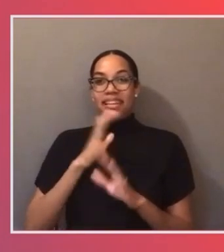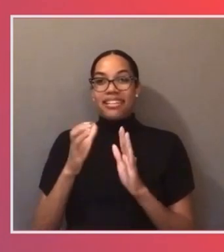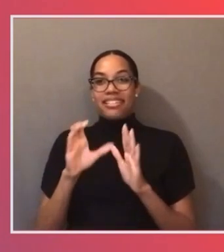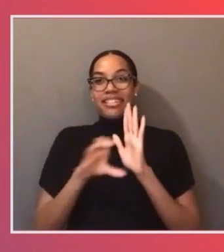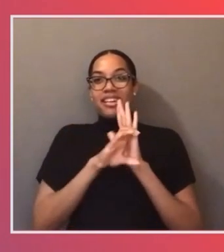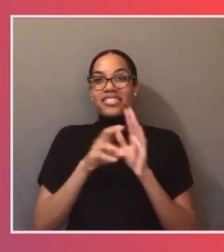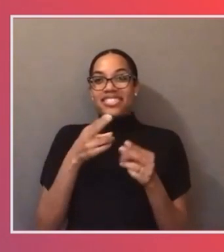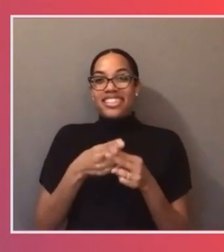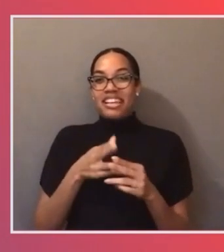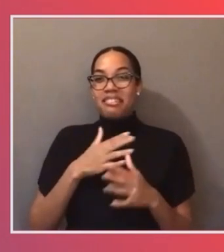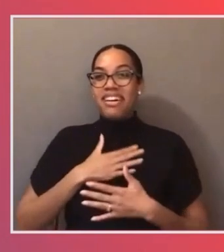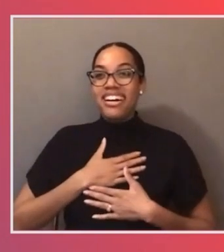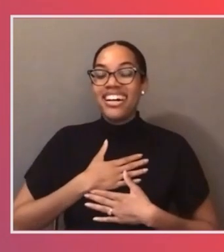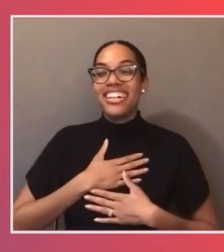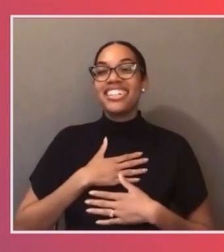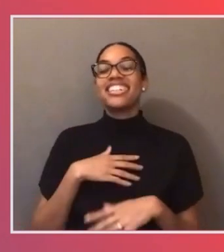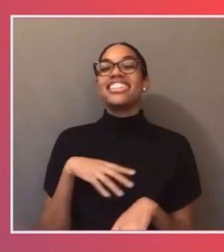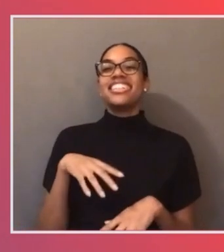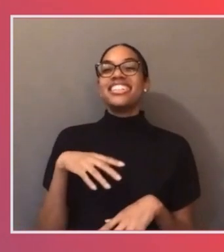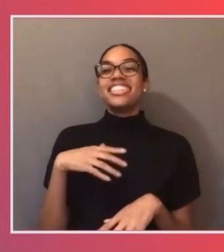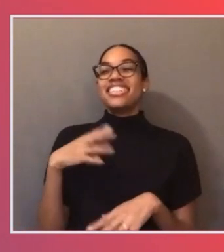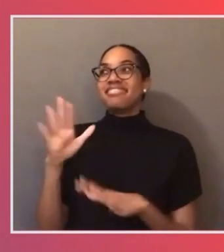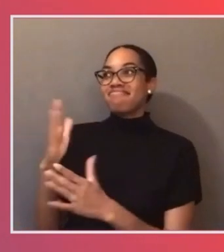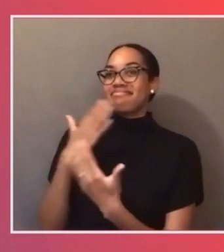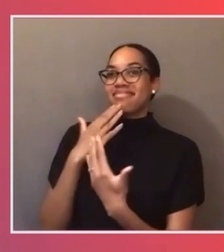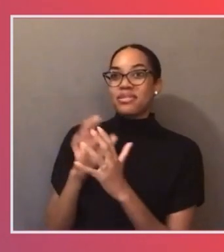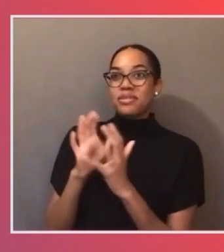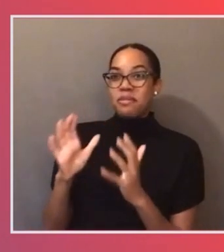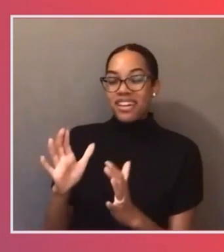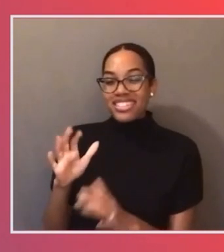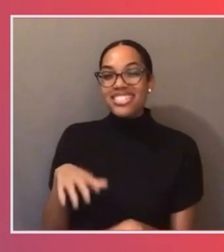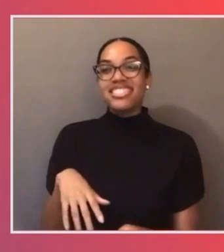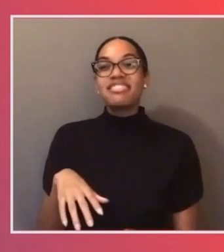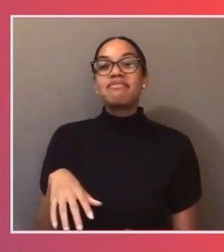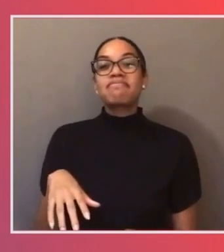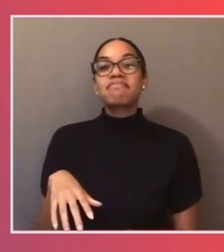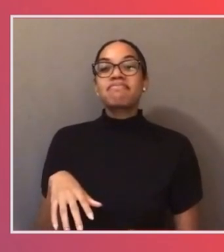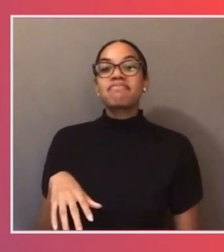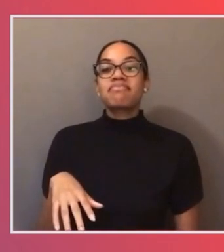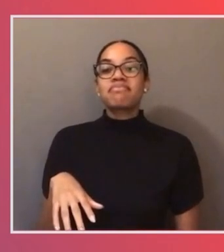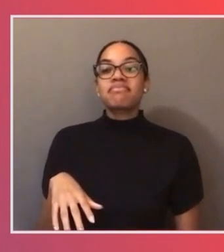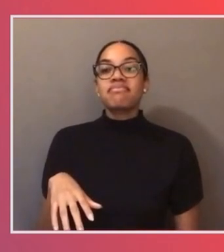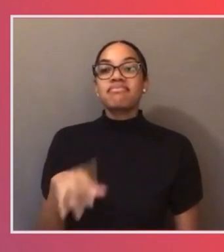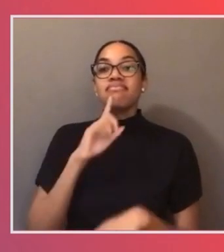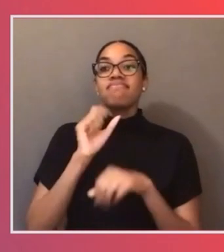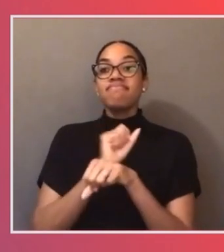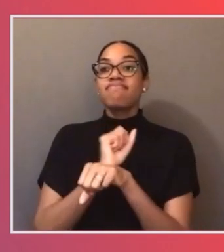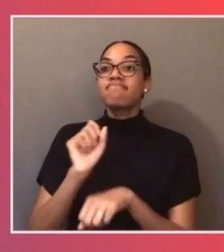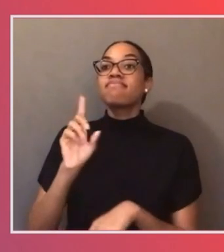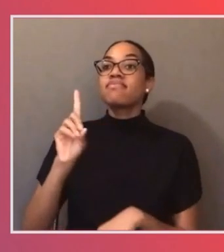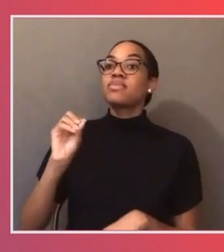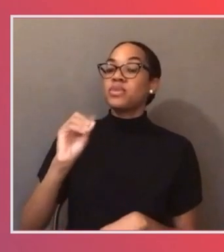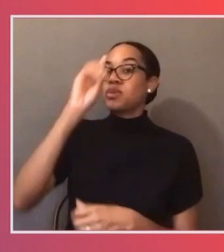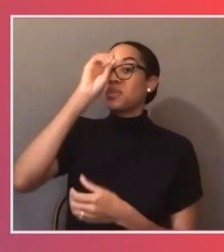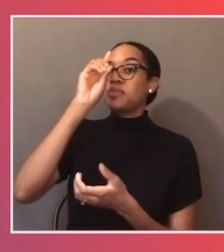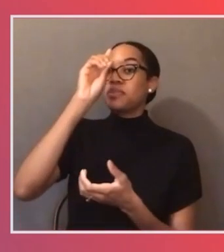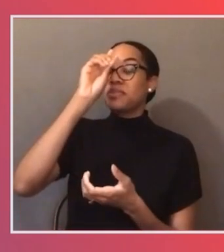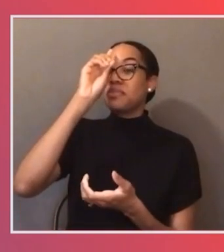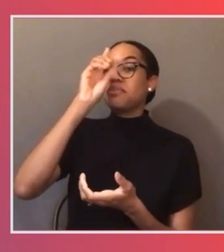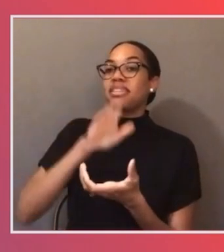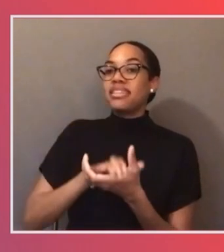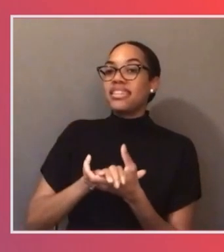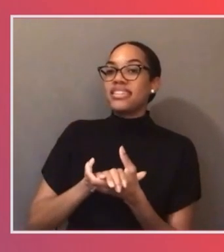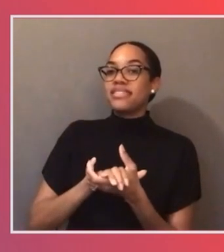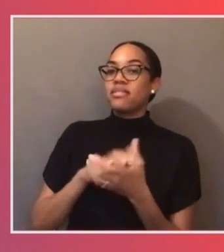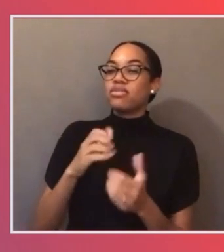Thank you so much. Thank you. I do believe in the power of sisterhood. Something beautiful has been happening